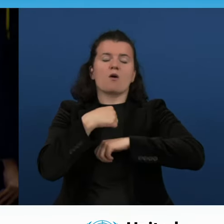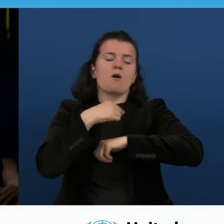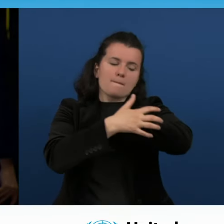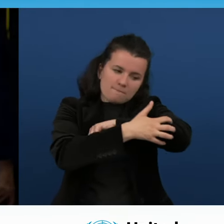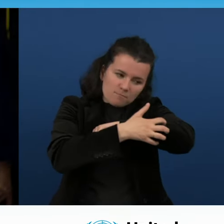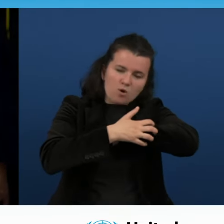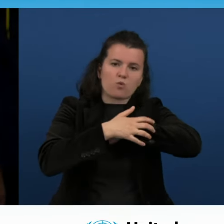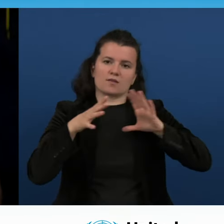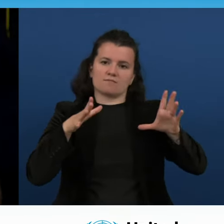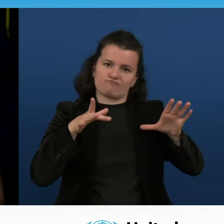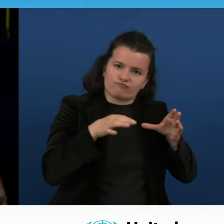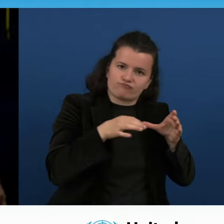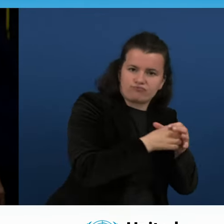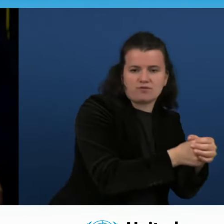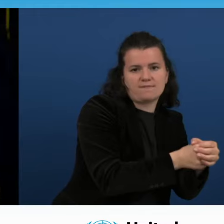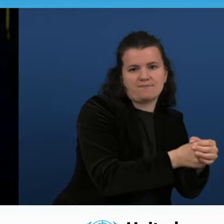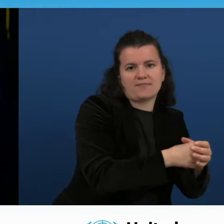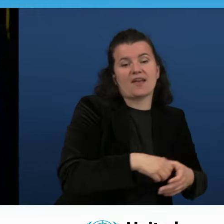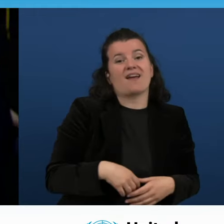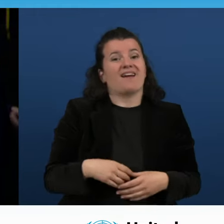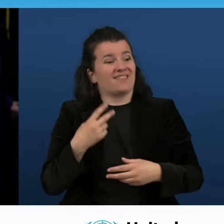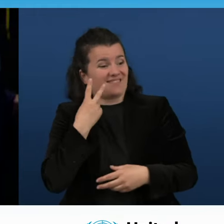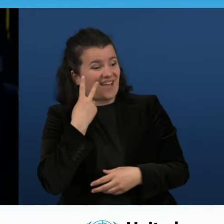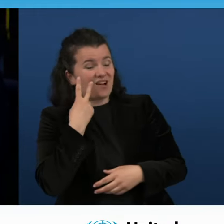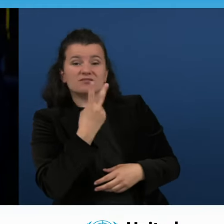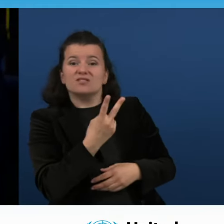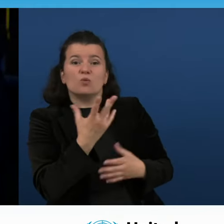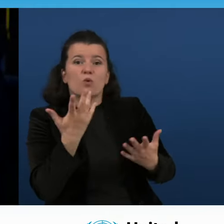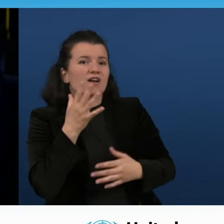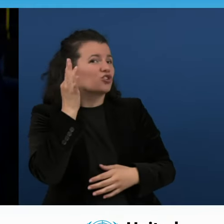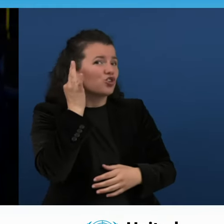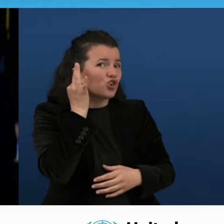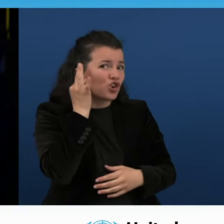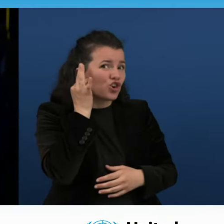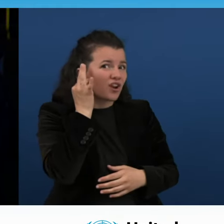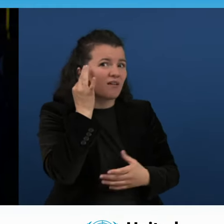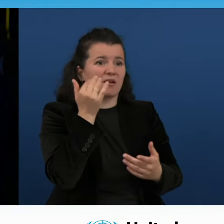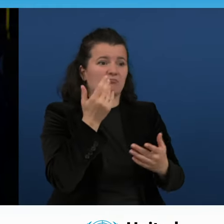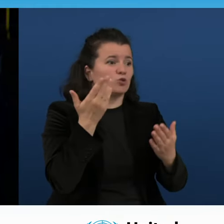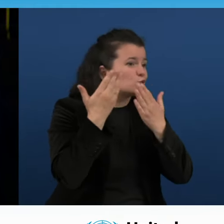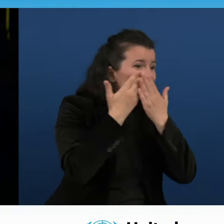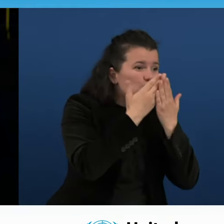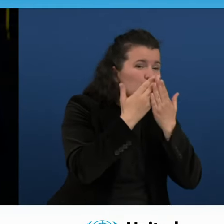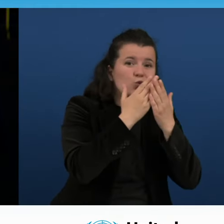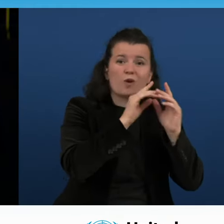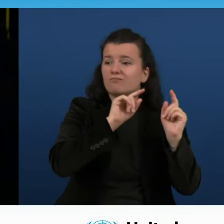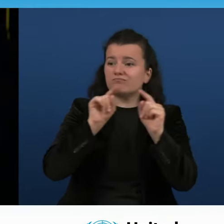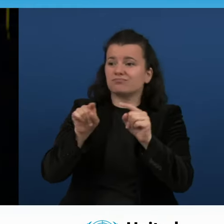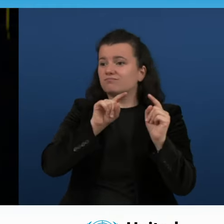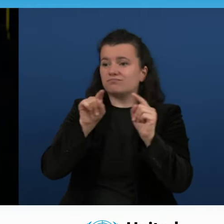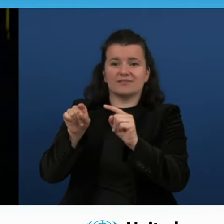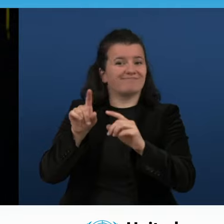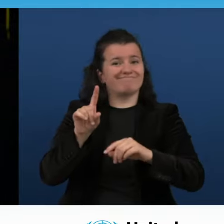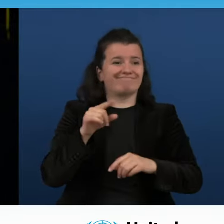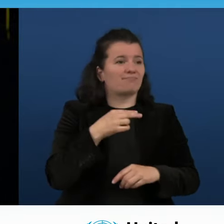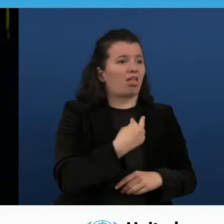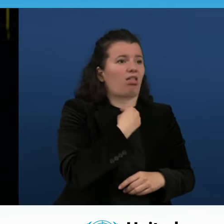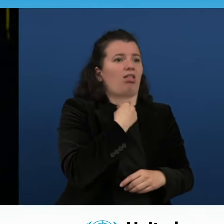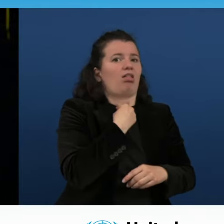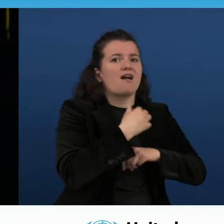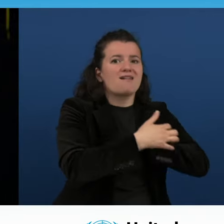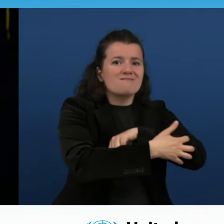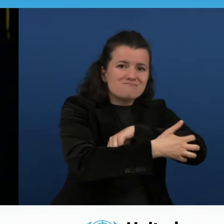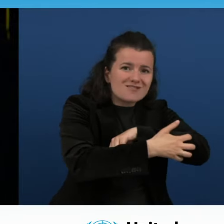school and daily duties because of this poverty. They resort to unsafe methods to manage their poverty, worsening